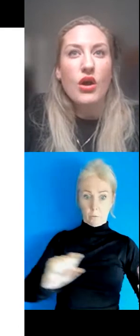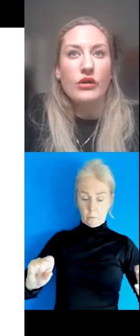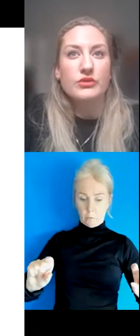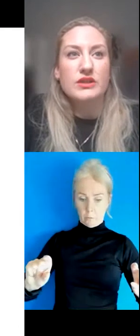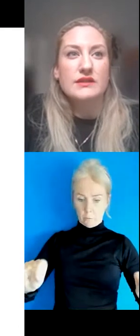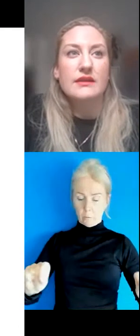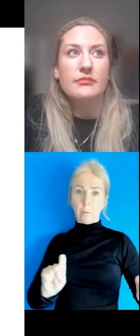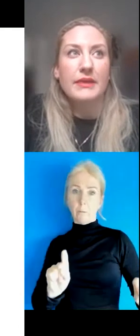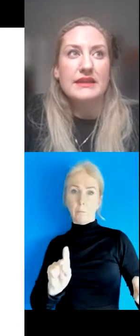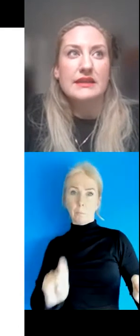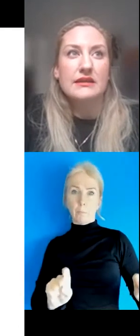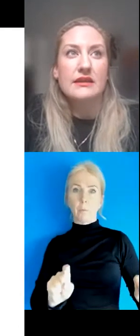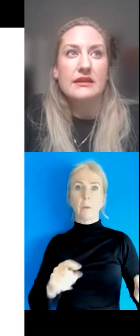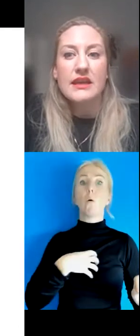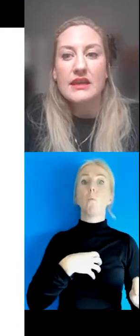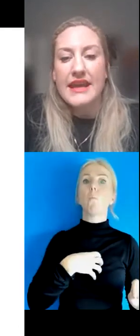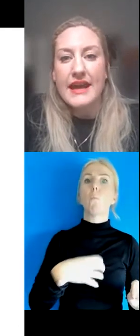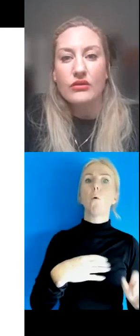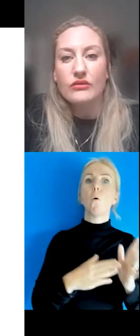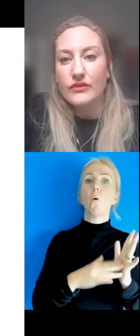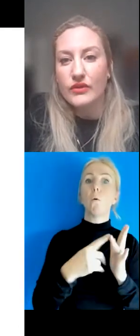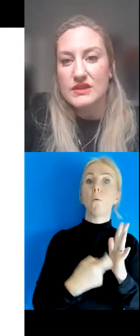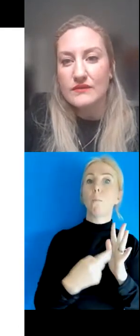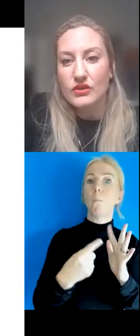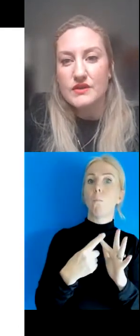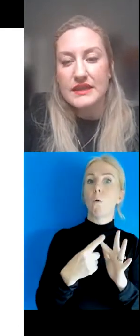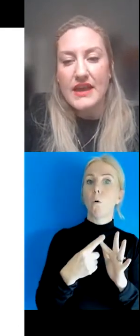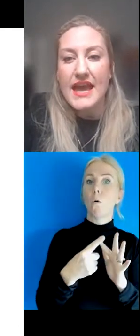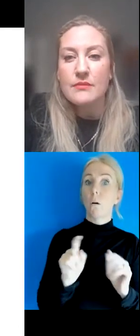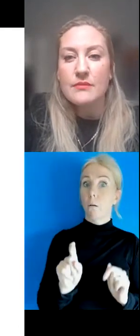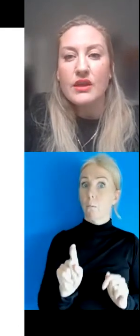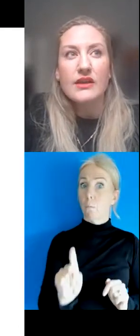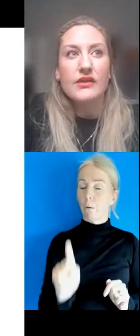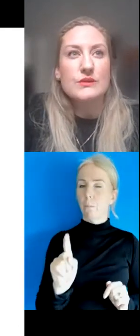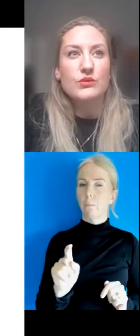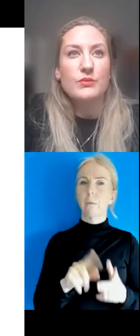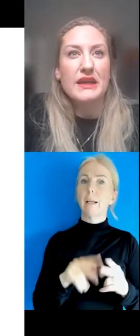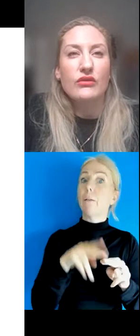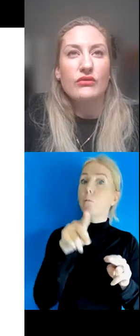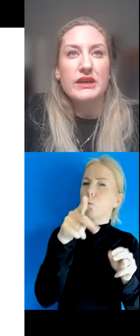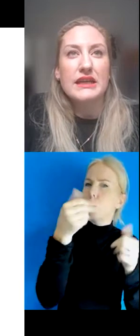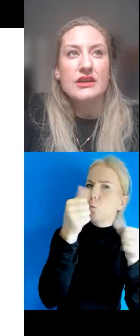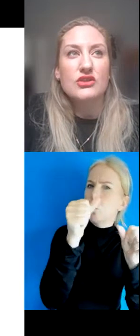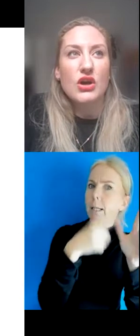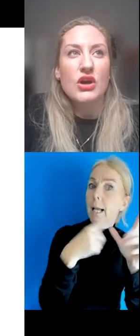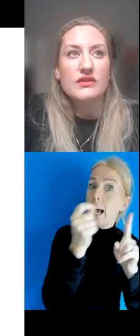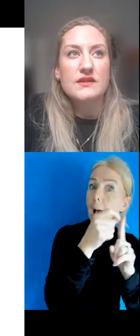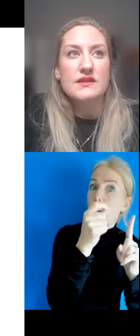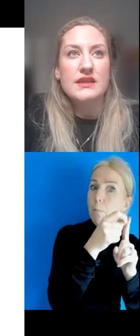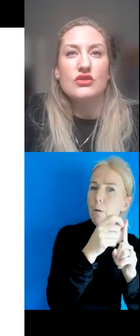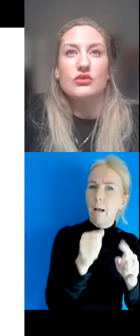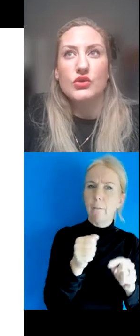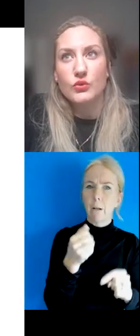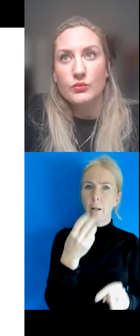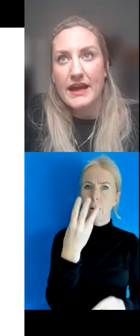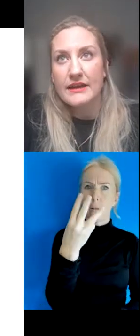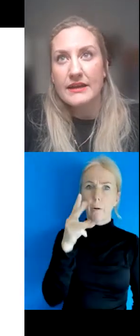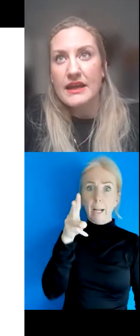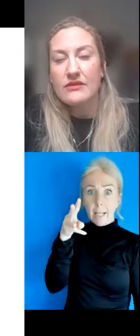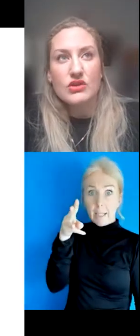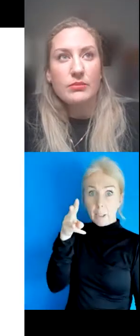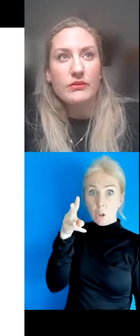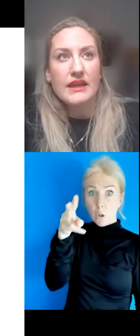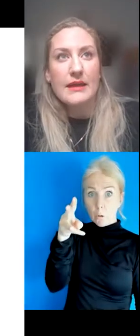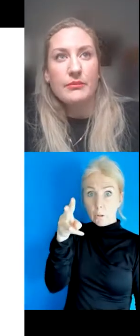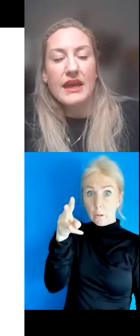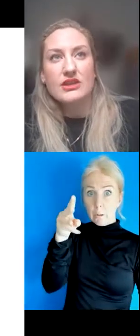More Options button. Now, for those of you using the app, this will be 3 dots in your toolbar